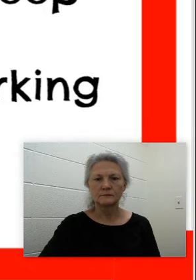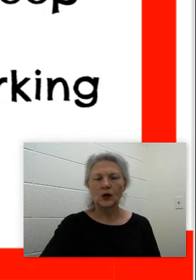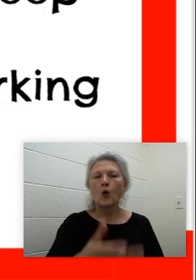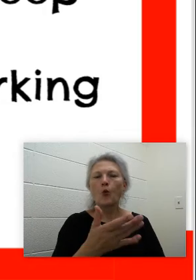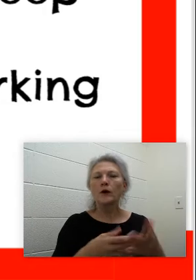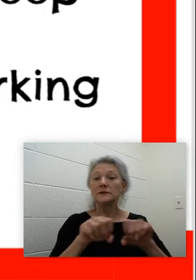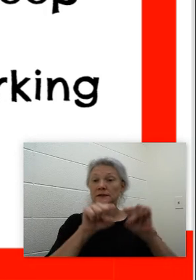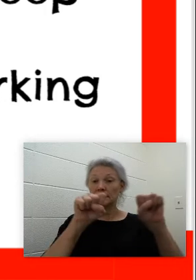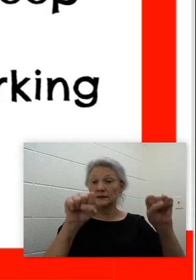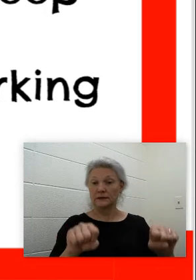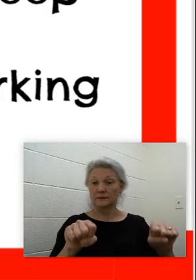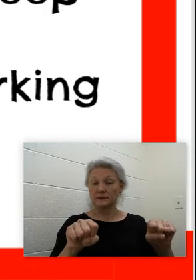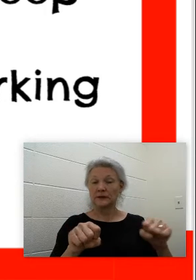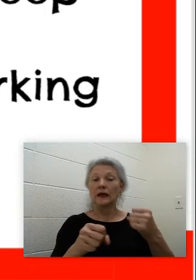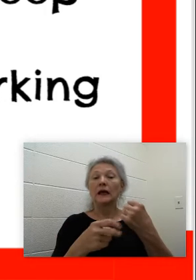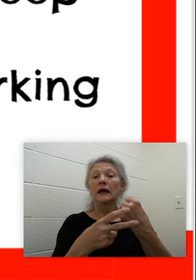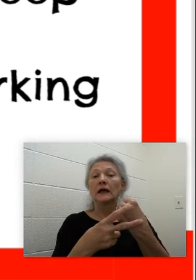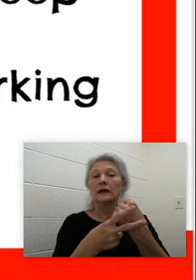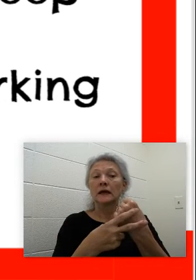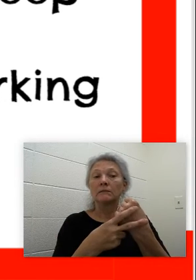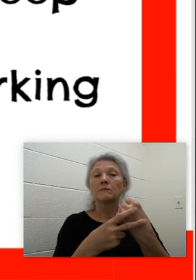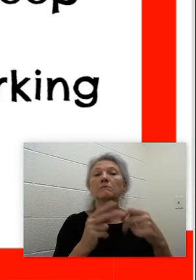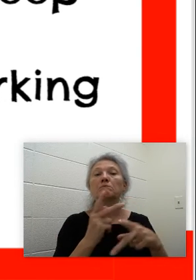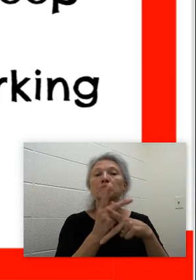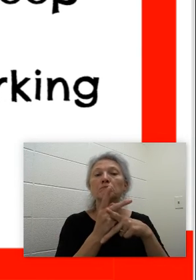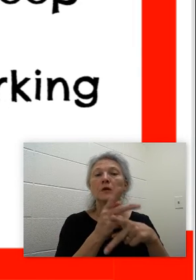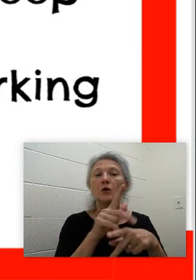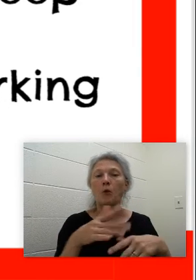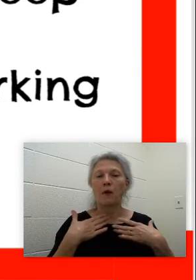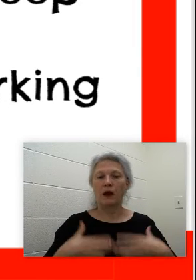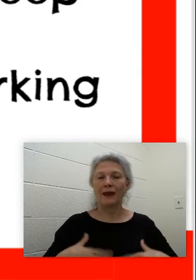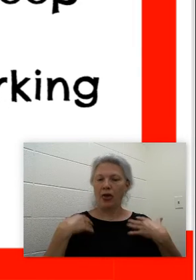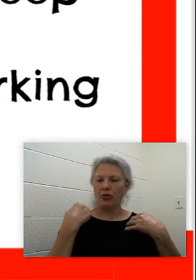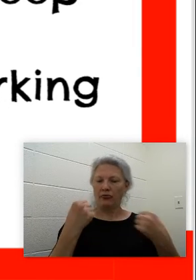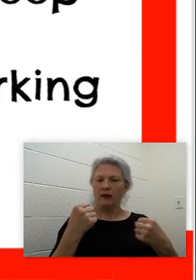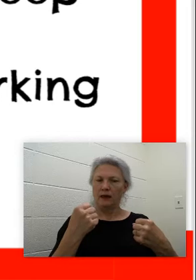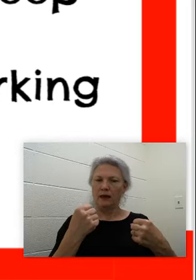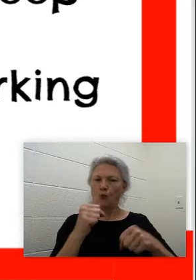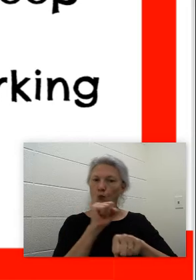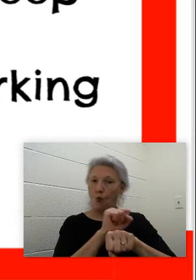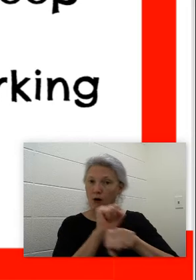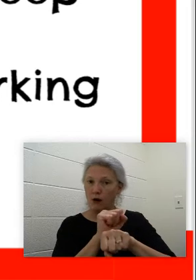What systems keep your body healthy and working each day?